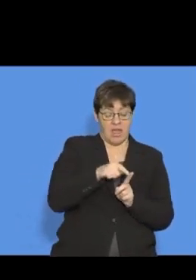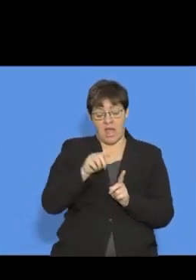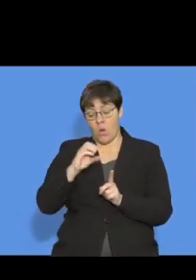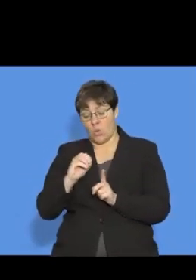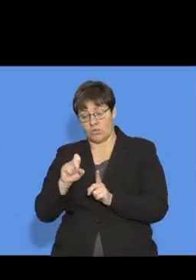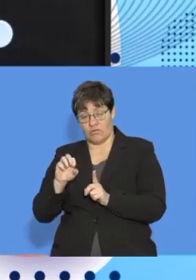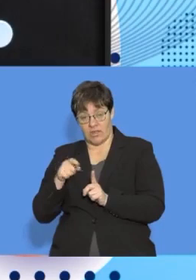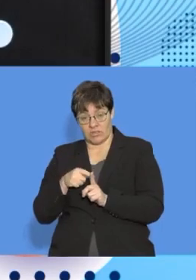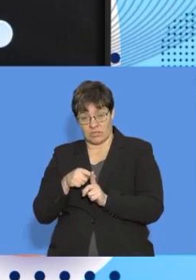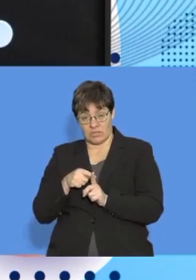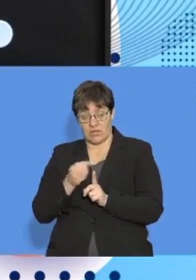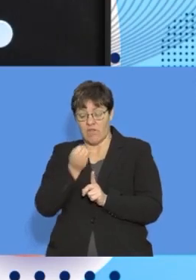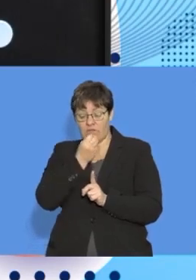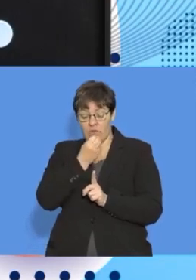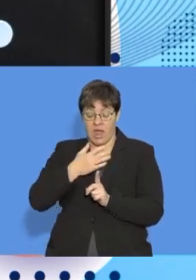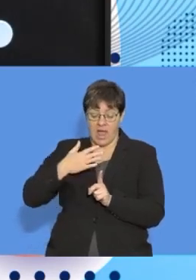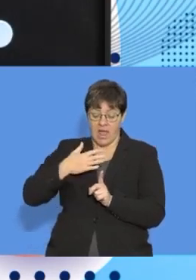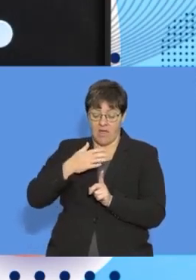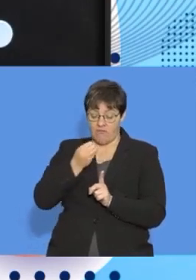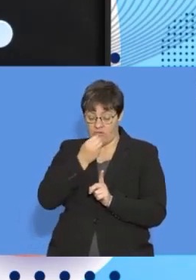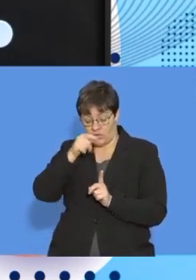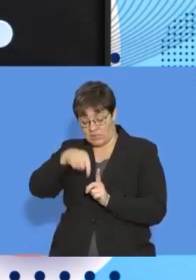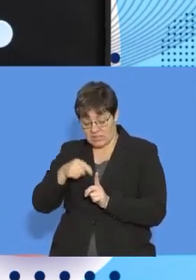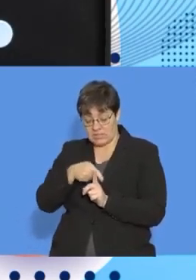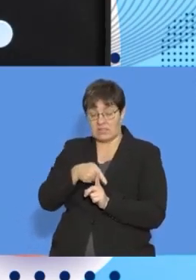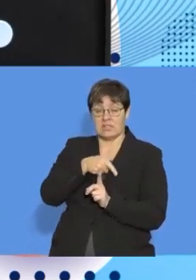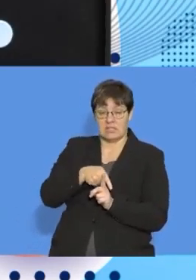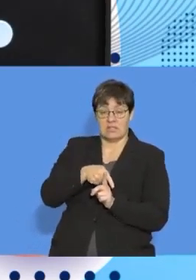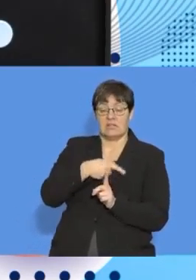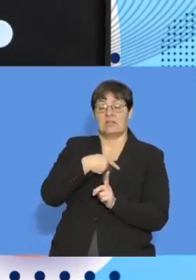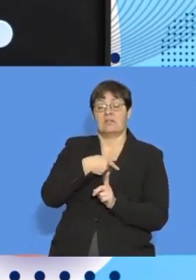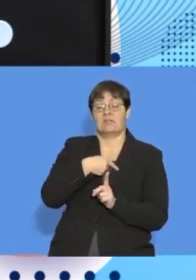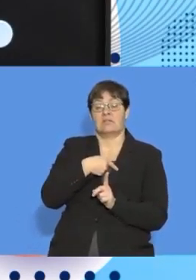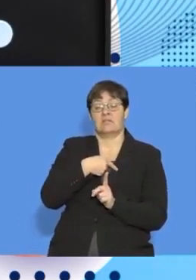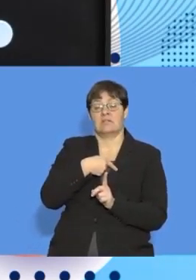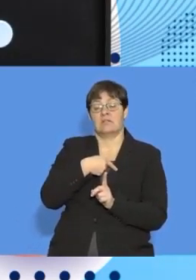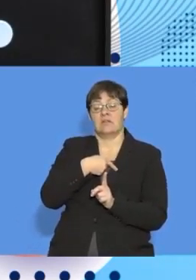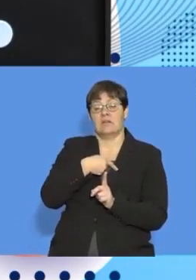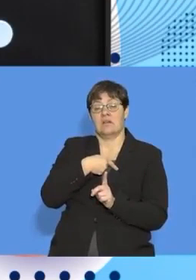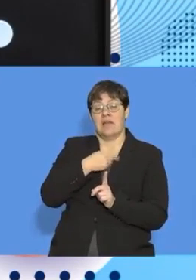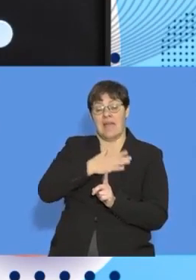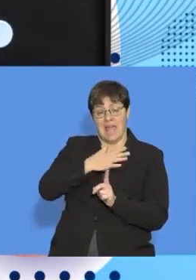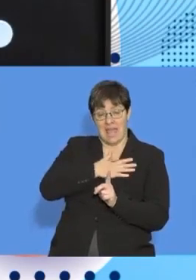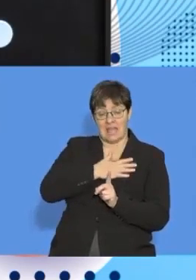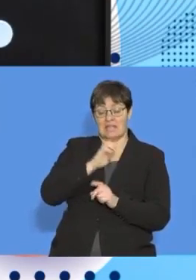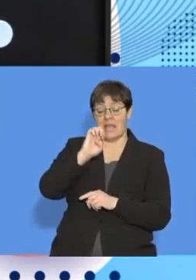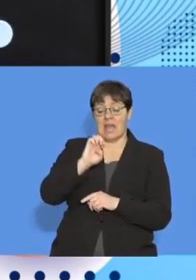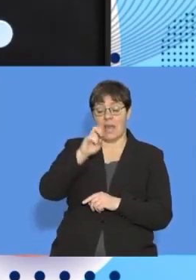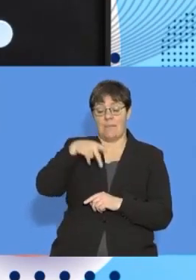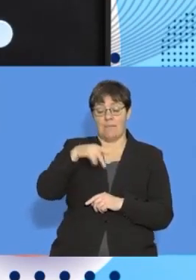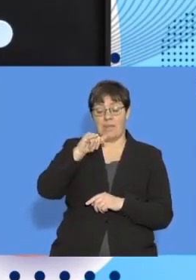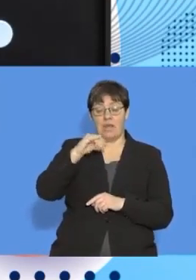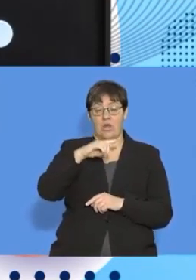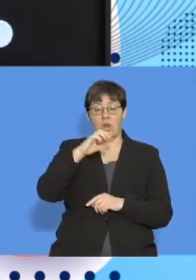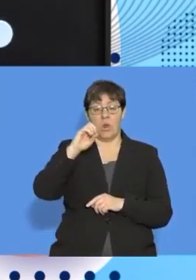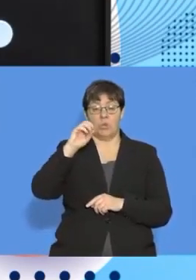the esophagus carrying food down into the stomach is a flap called the epiglottis. And the epiglottis